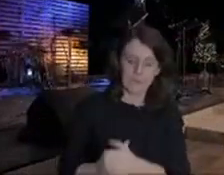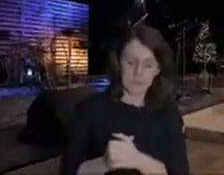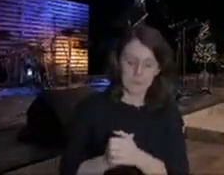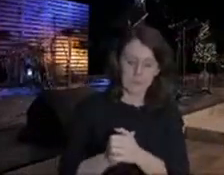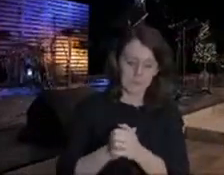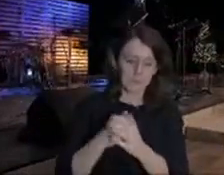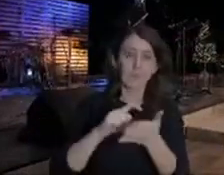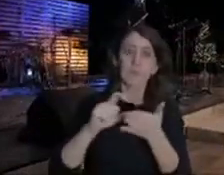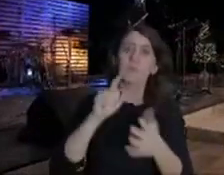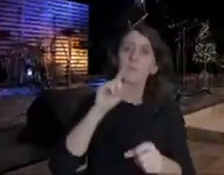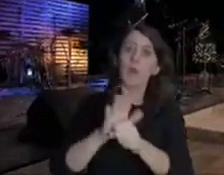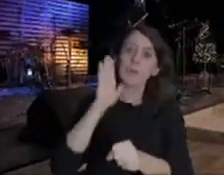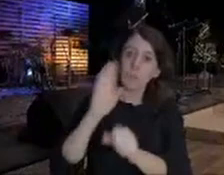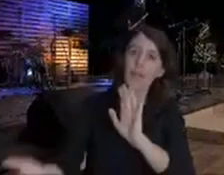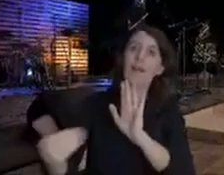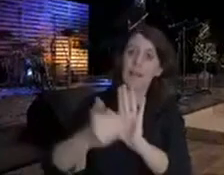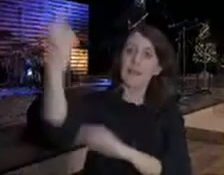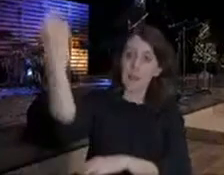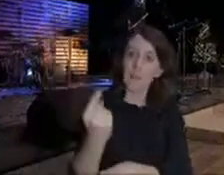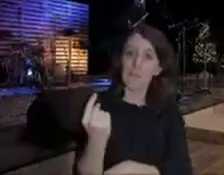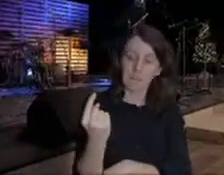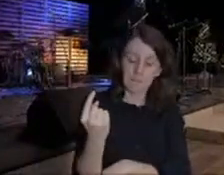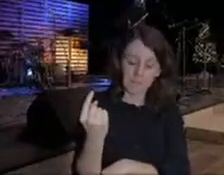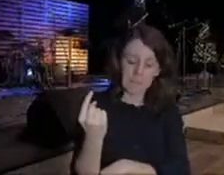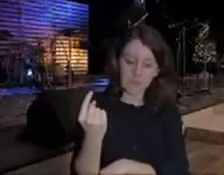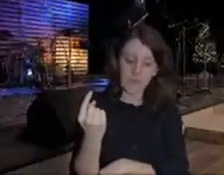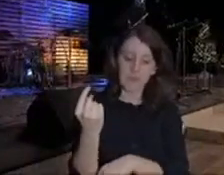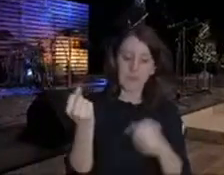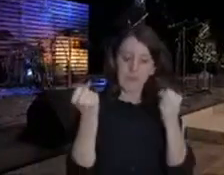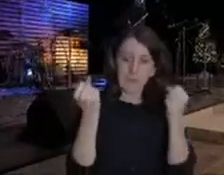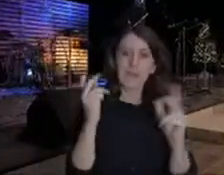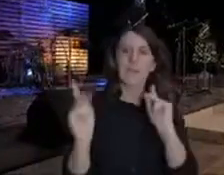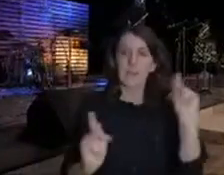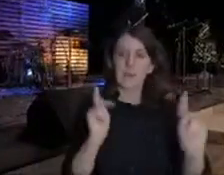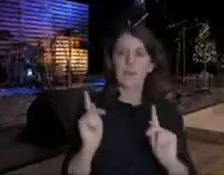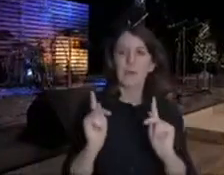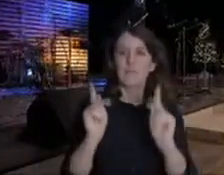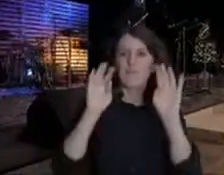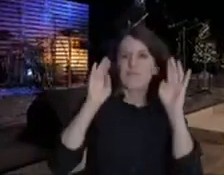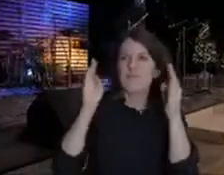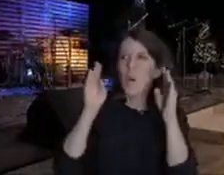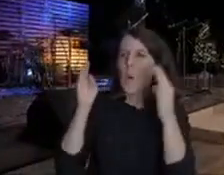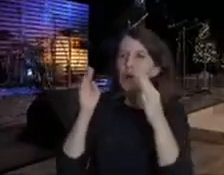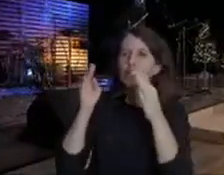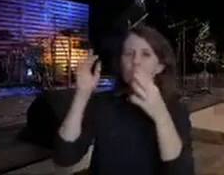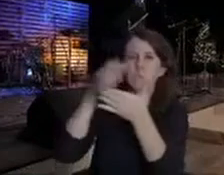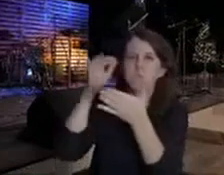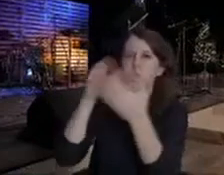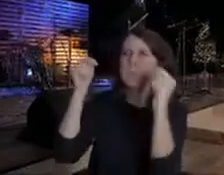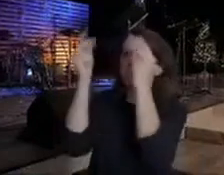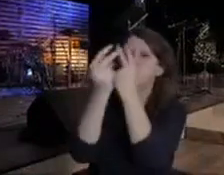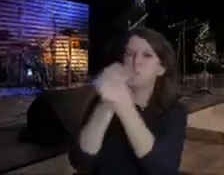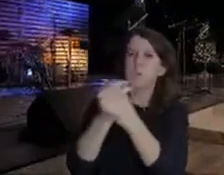in Scripture that he's going to come again. Yeah, yeah. Right? There are a lot of people who put a lot of time and a lot of energy into